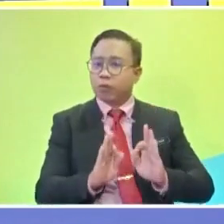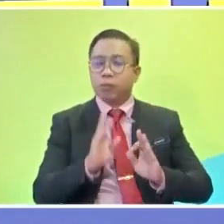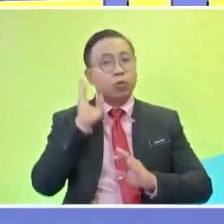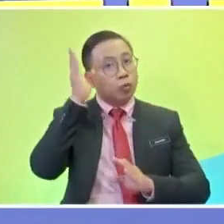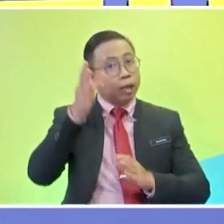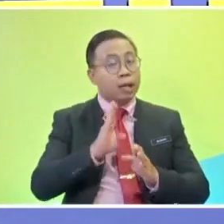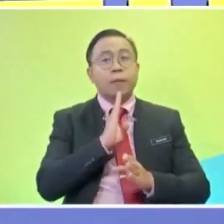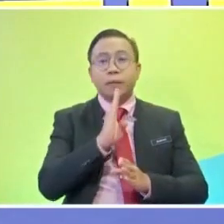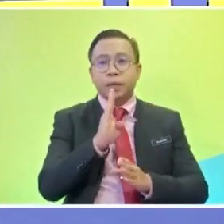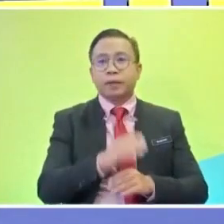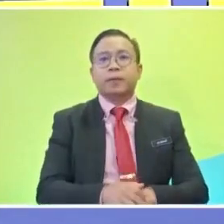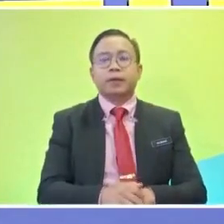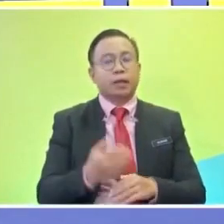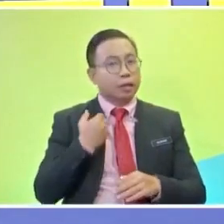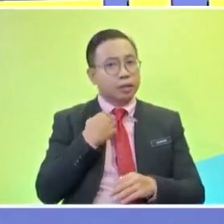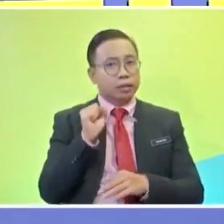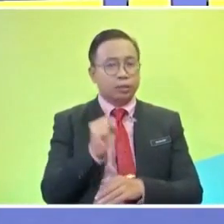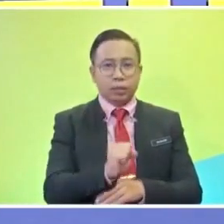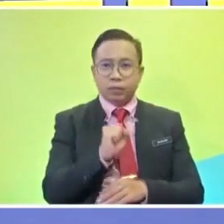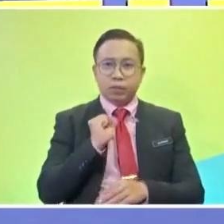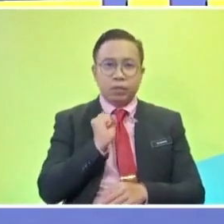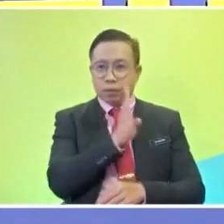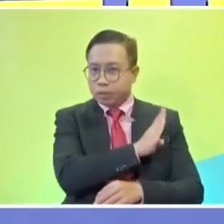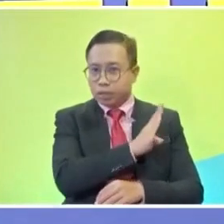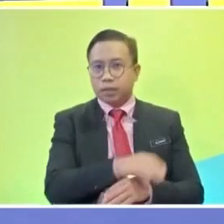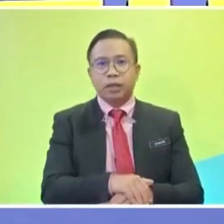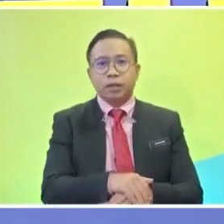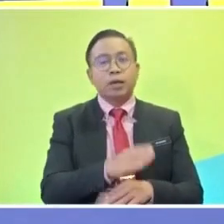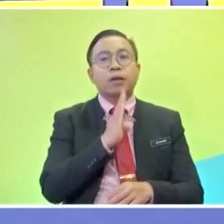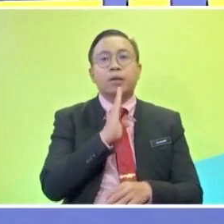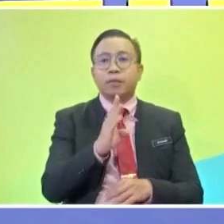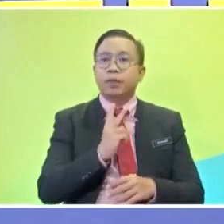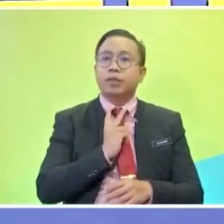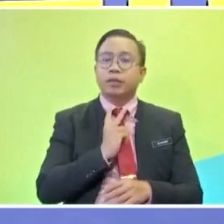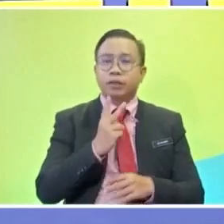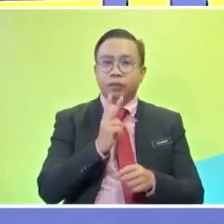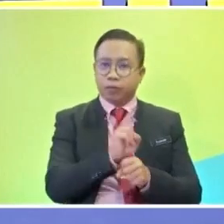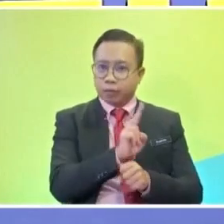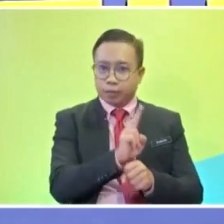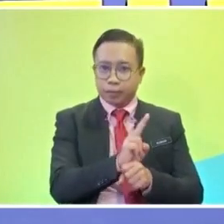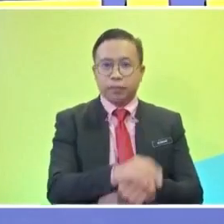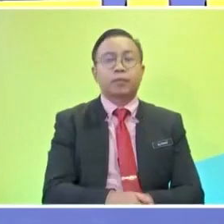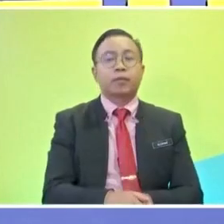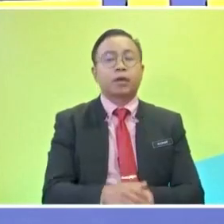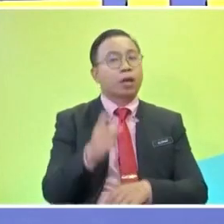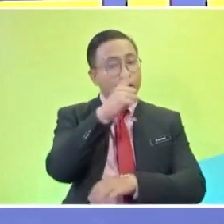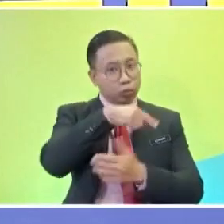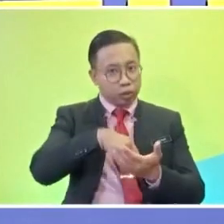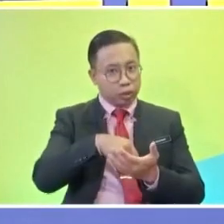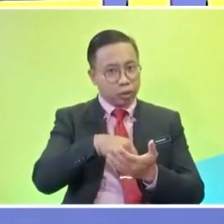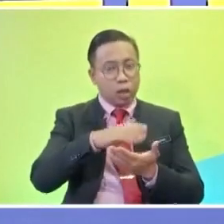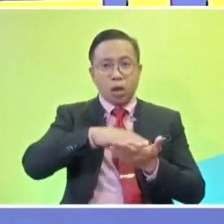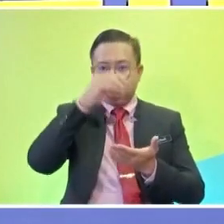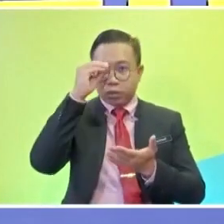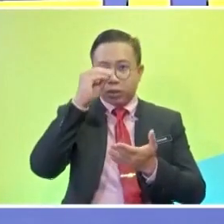you've got the subject and then you've got the be verb. So in English, we've got so many be verbs, but today for our lesson, the